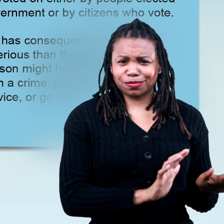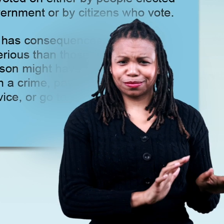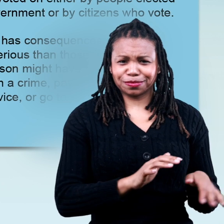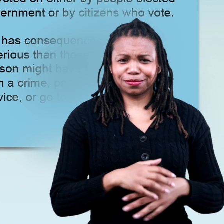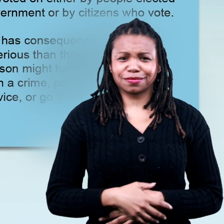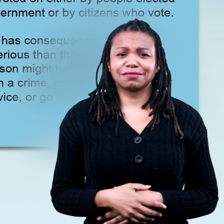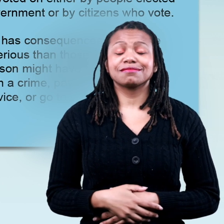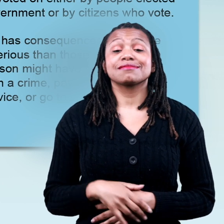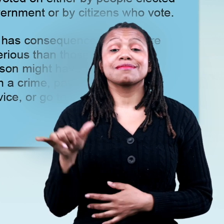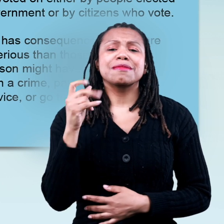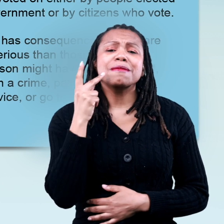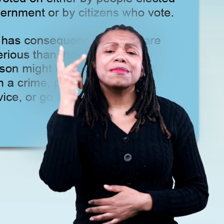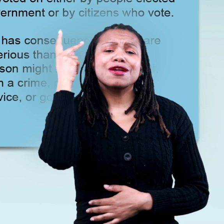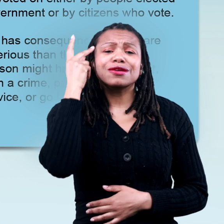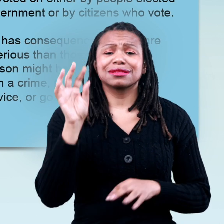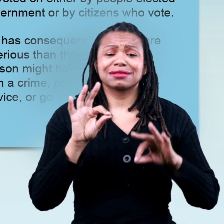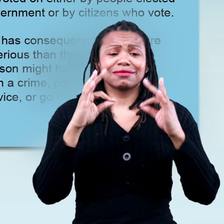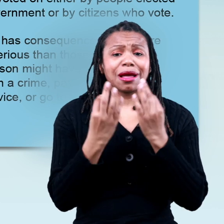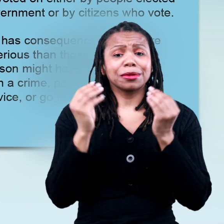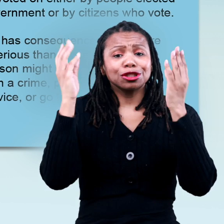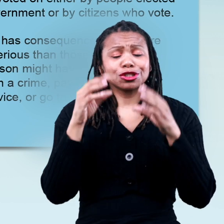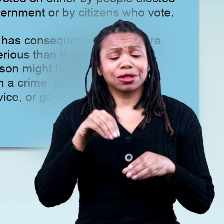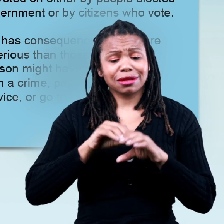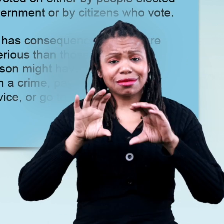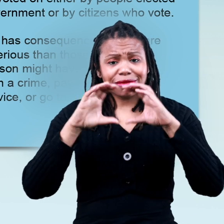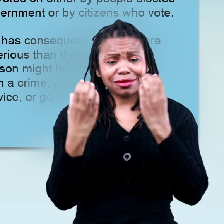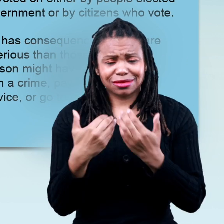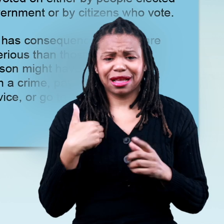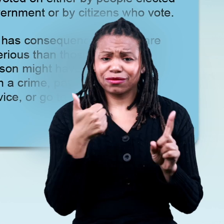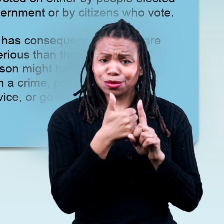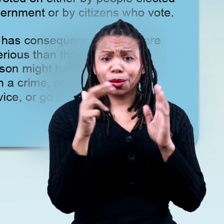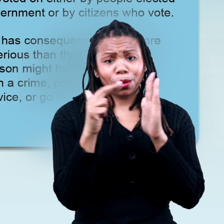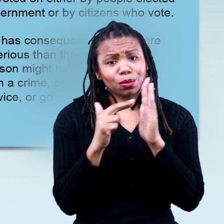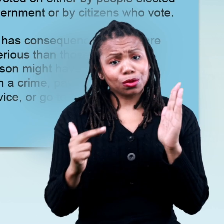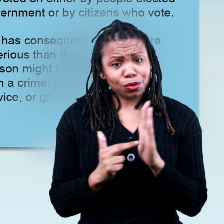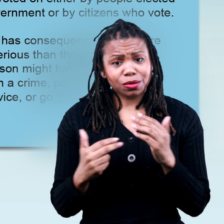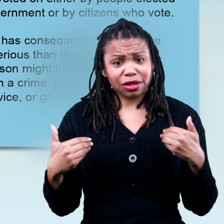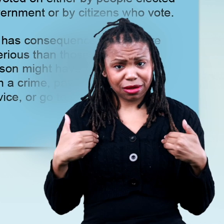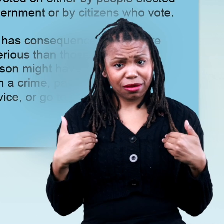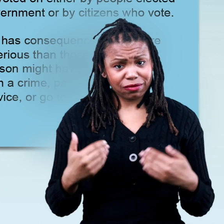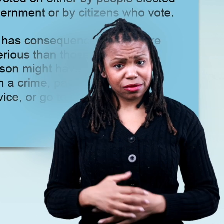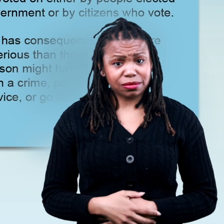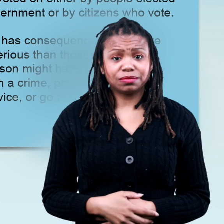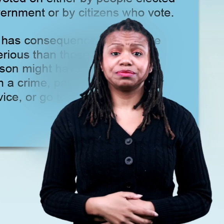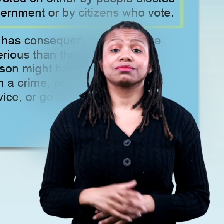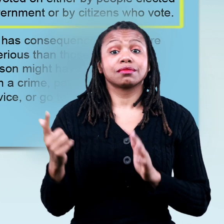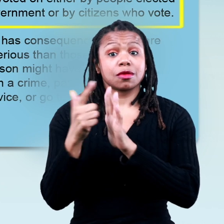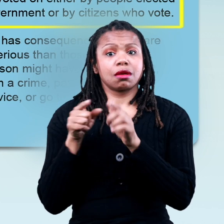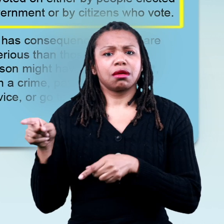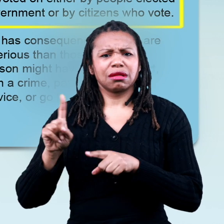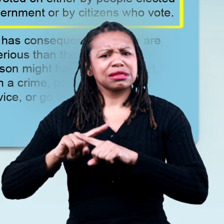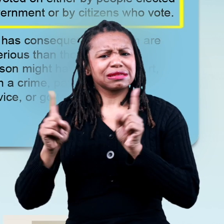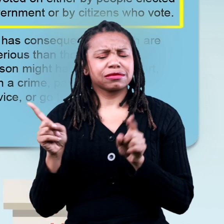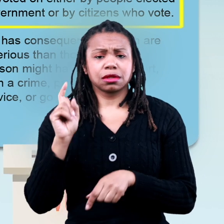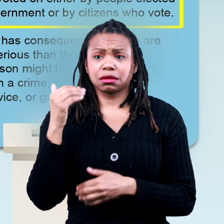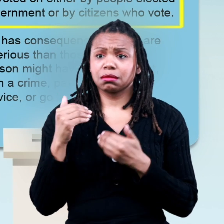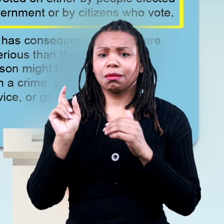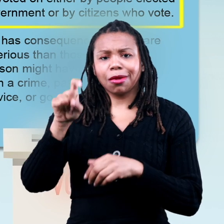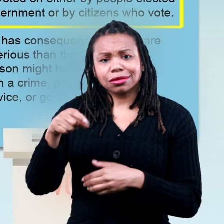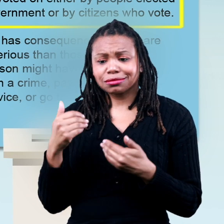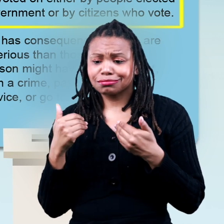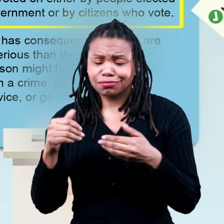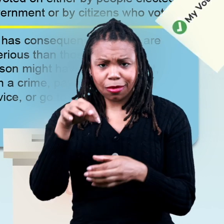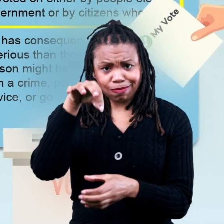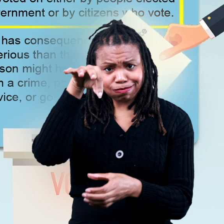and situations, like parents in a family or teachers in a classroom. Laws, on the other